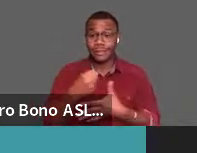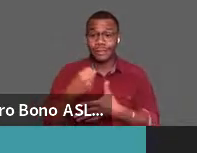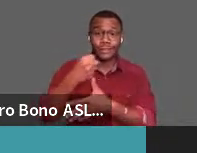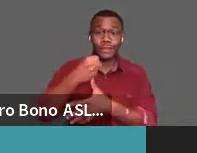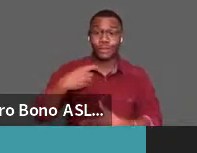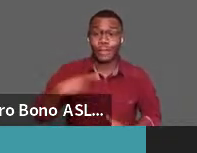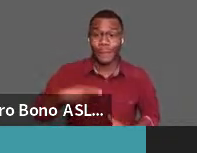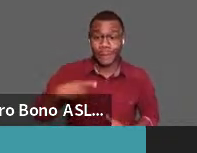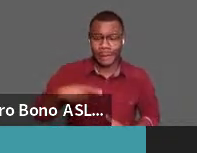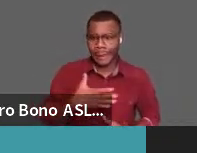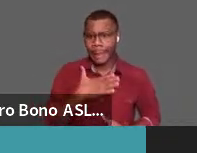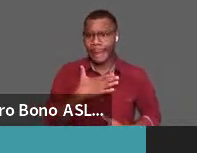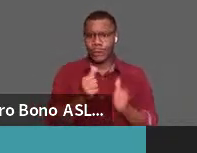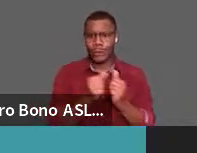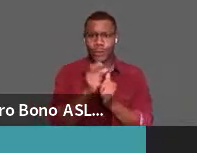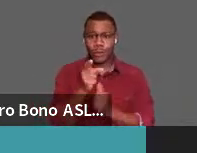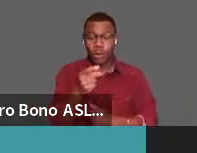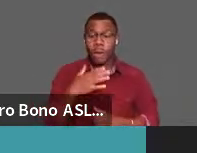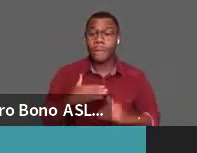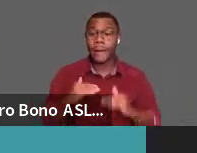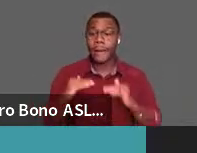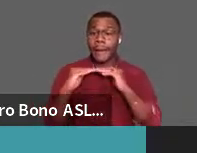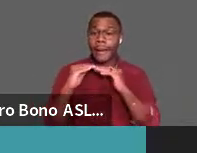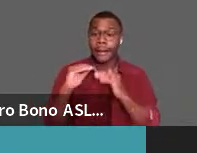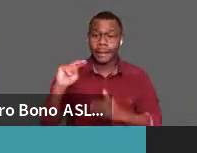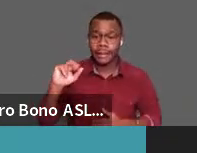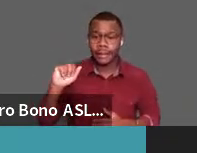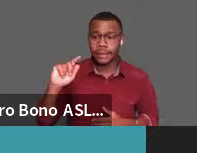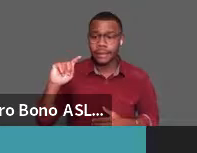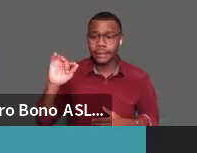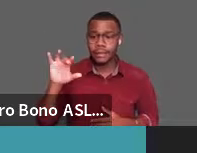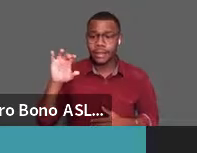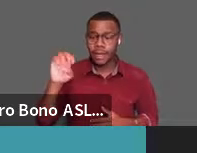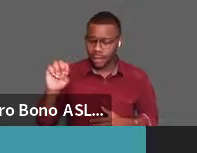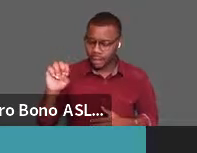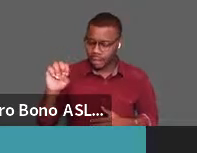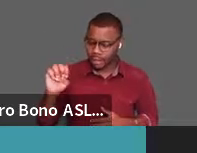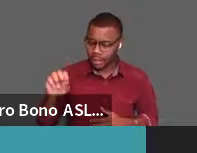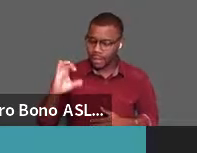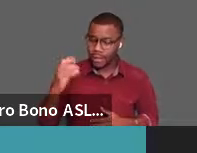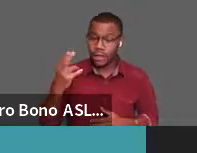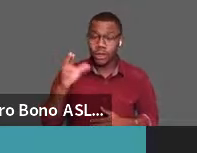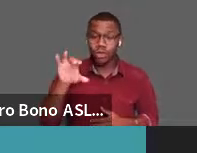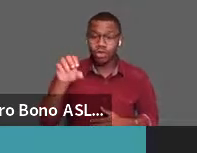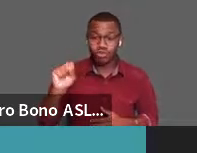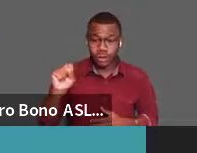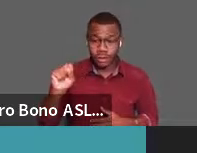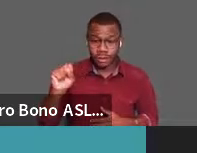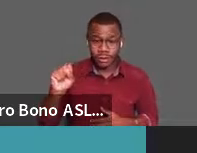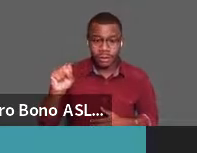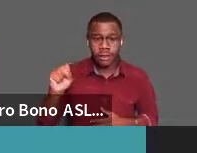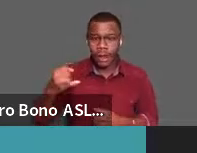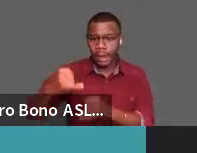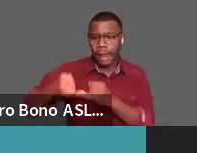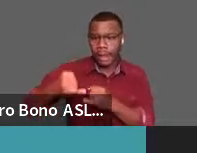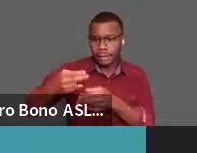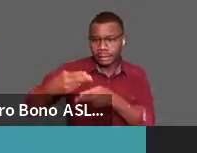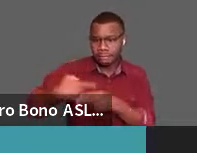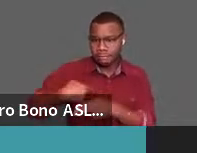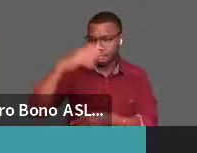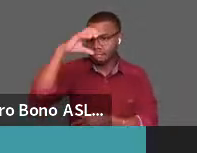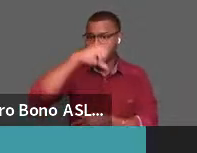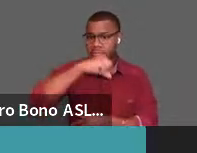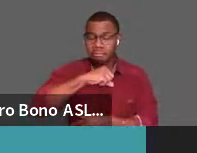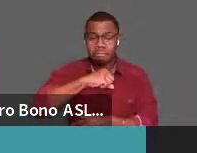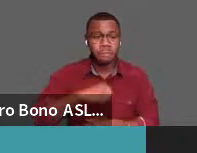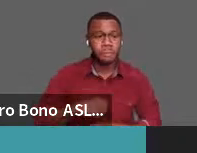joined by my colleagues, Natalia Romo, Chris Asan, and Cassandra Angel. I always love following Yolanda because justice and health teams